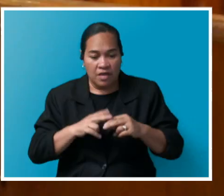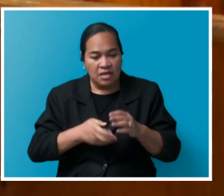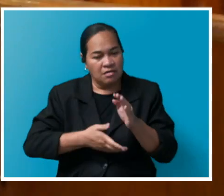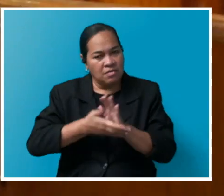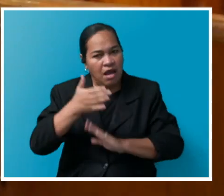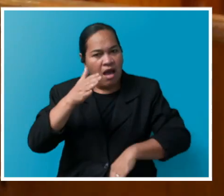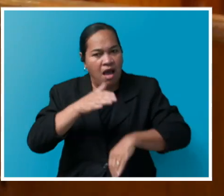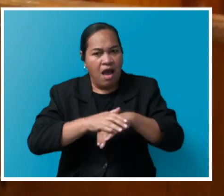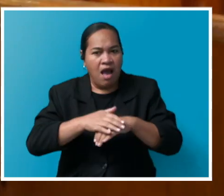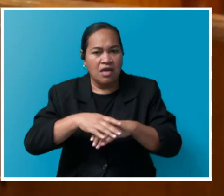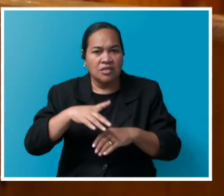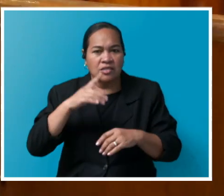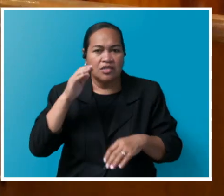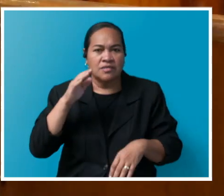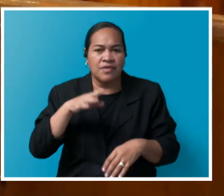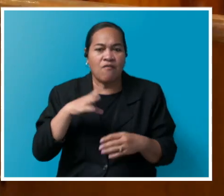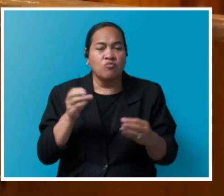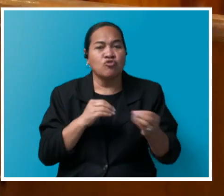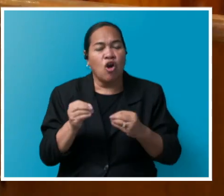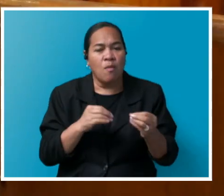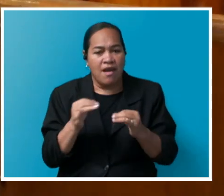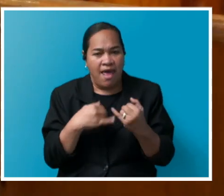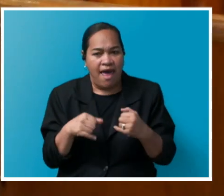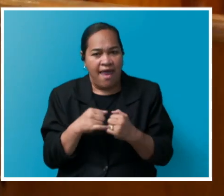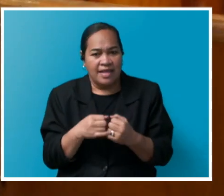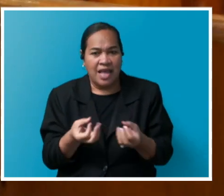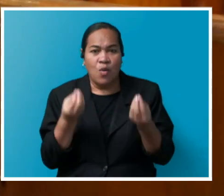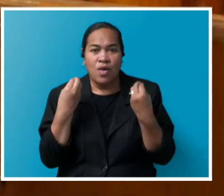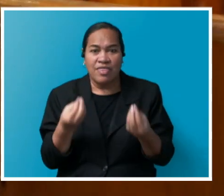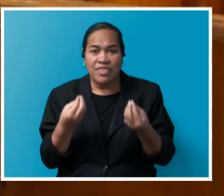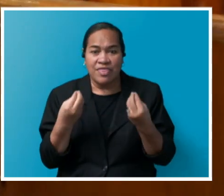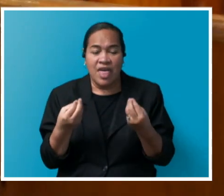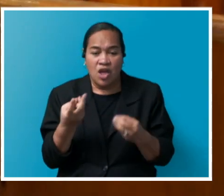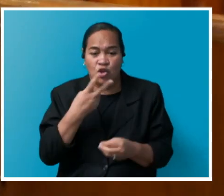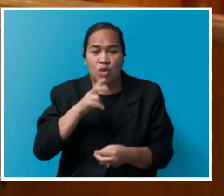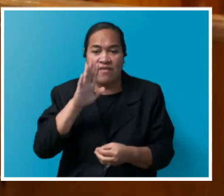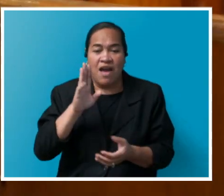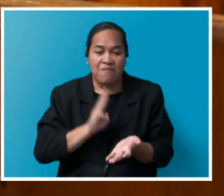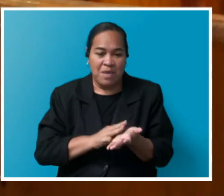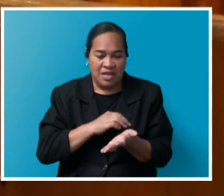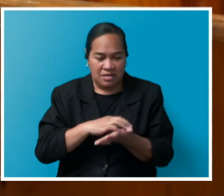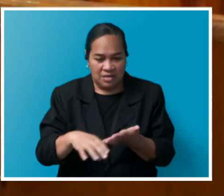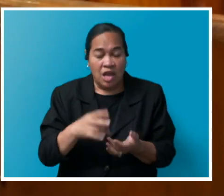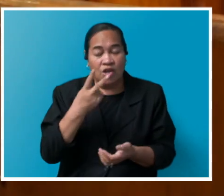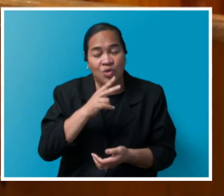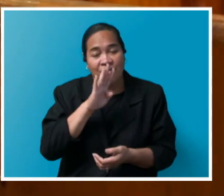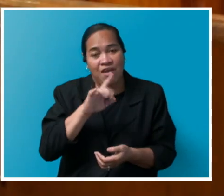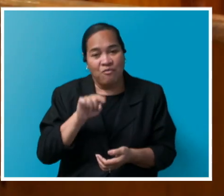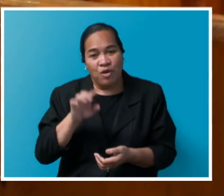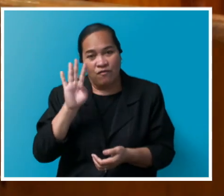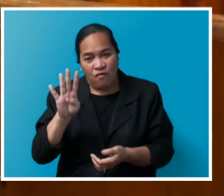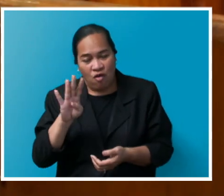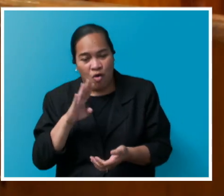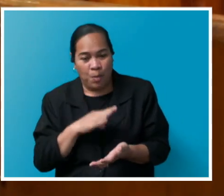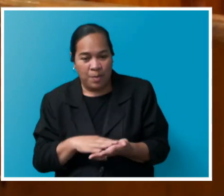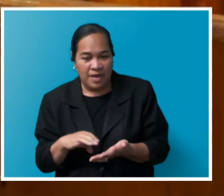total export earnings from the Solomon Islands with a value of 25 million, 25.4 million, almost